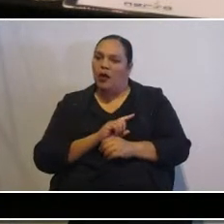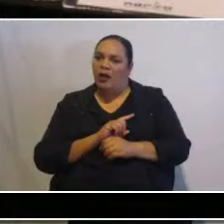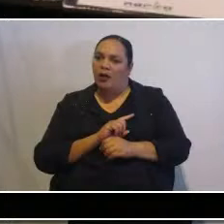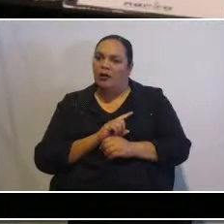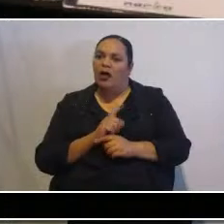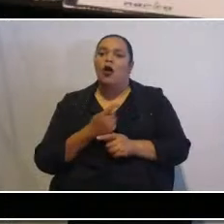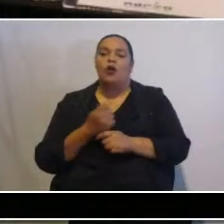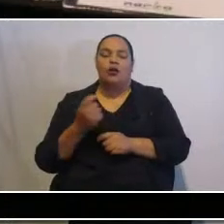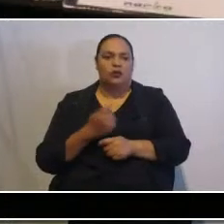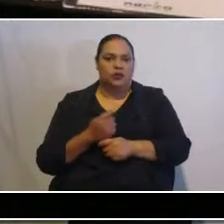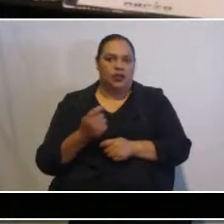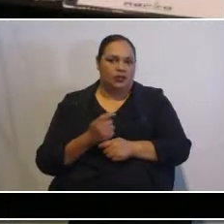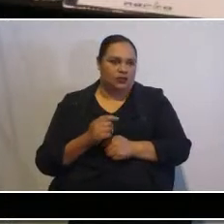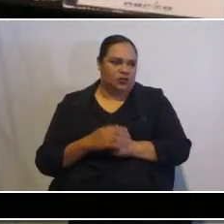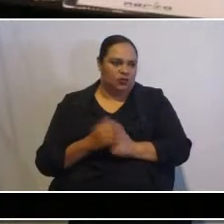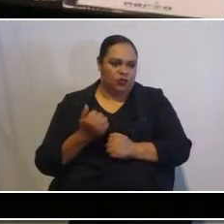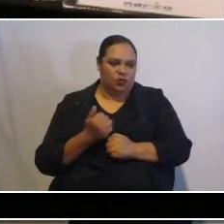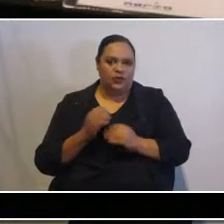coming down.